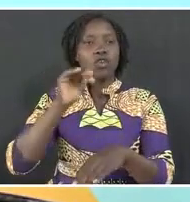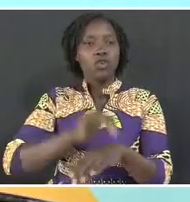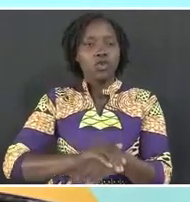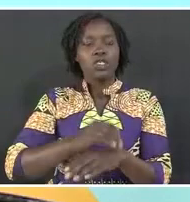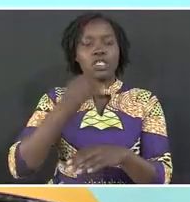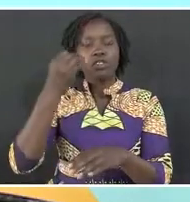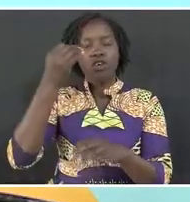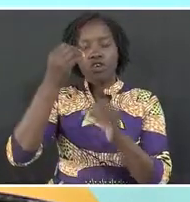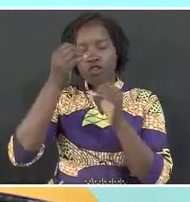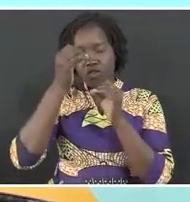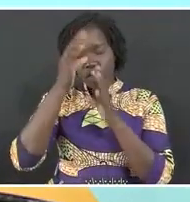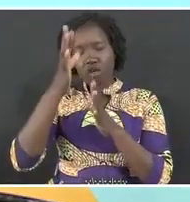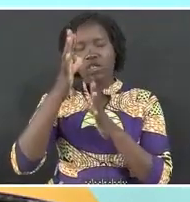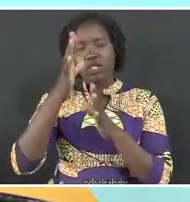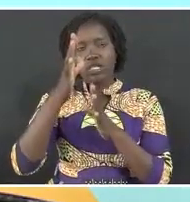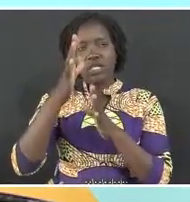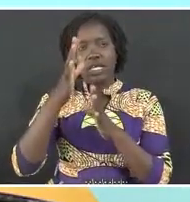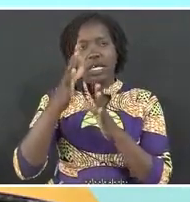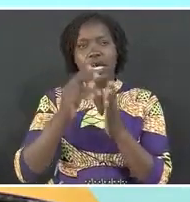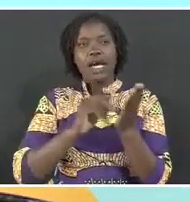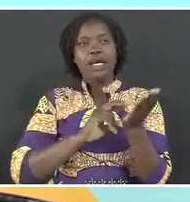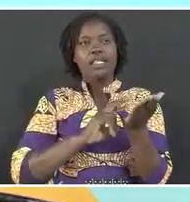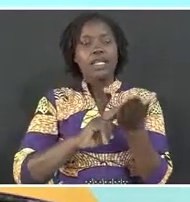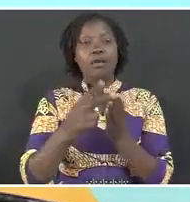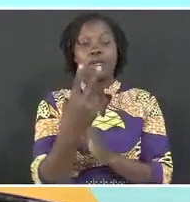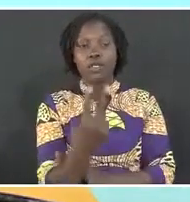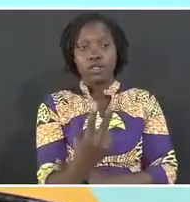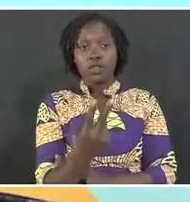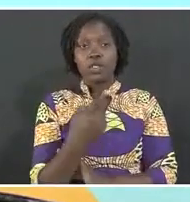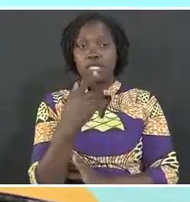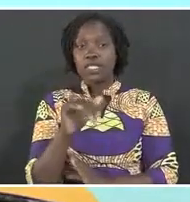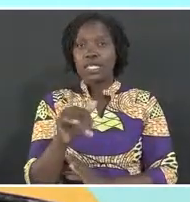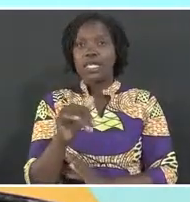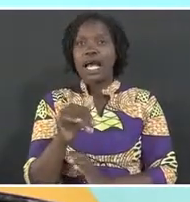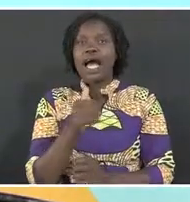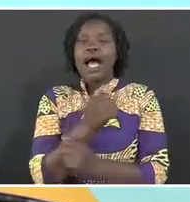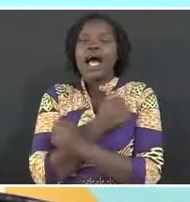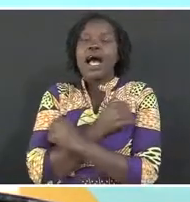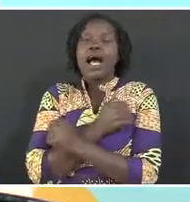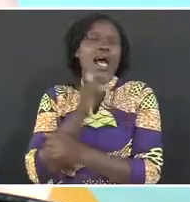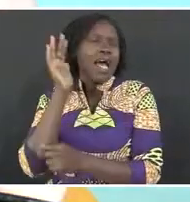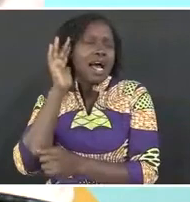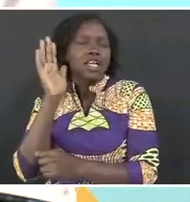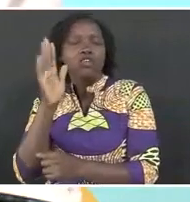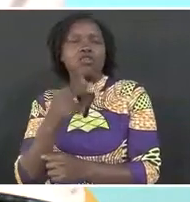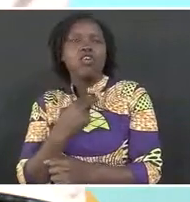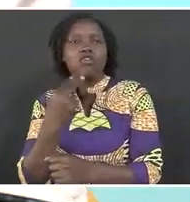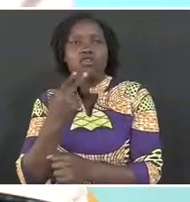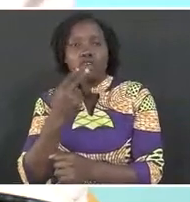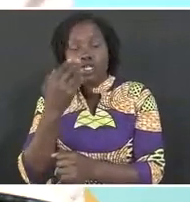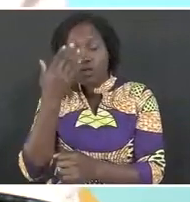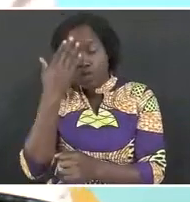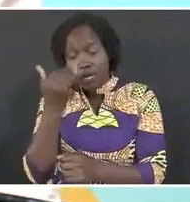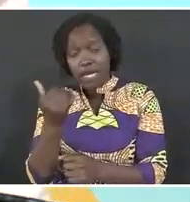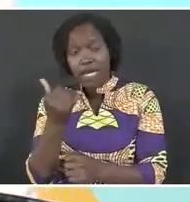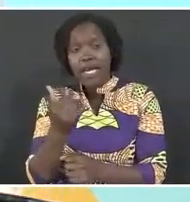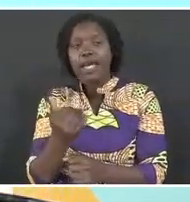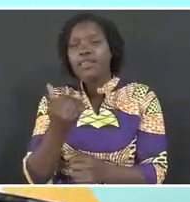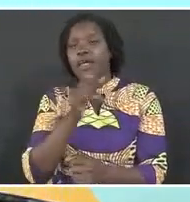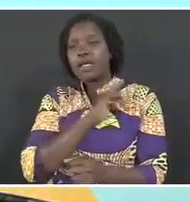God. Stanza 2 says, I love your voice because the Lord still speaks to